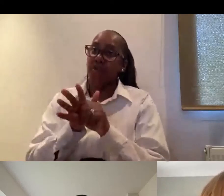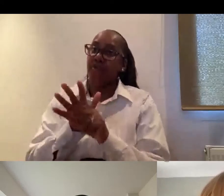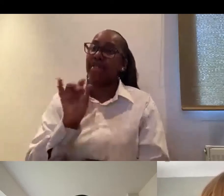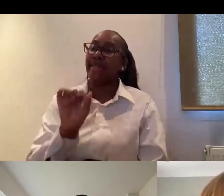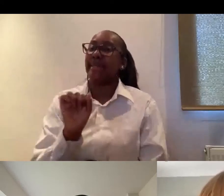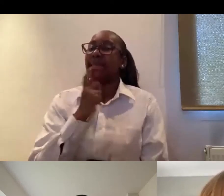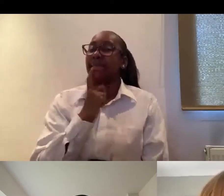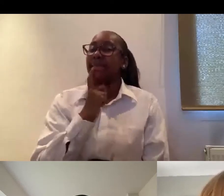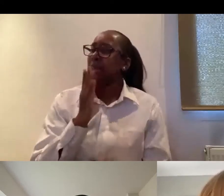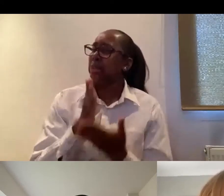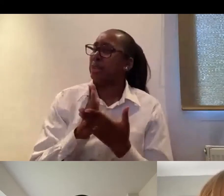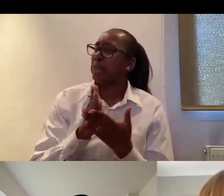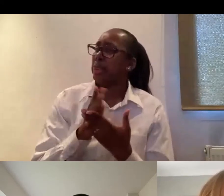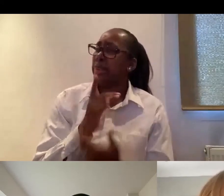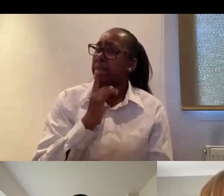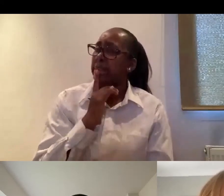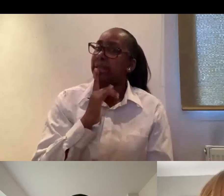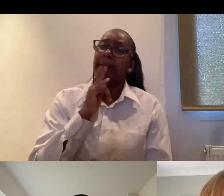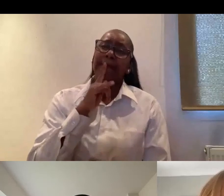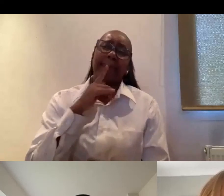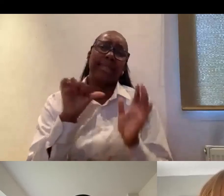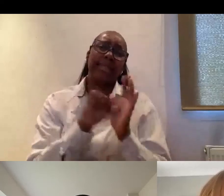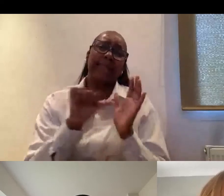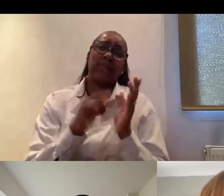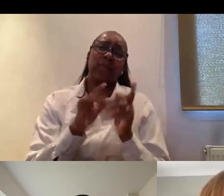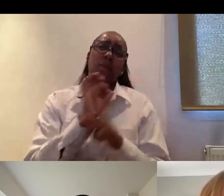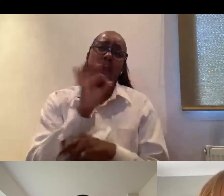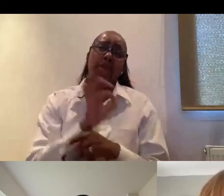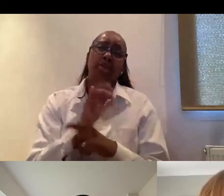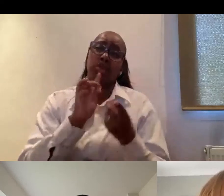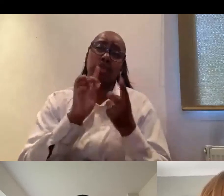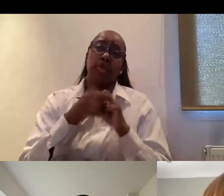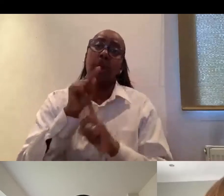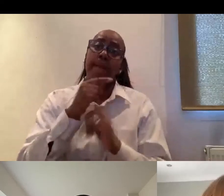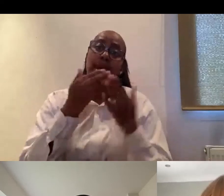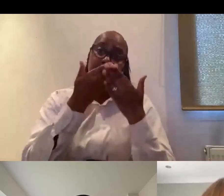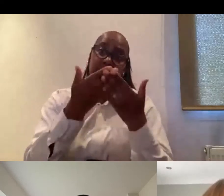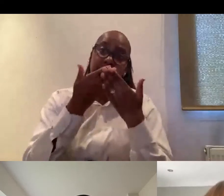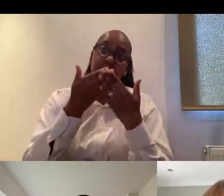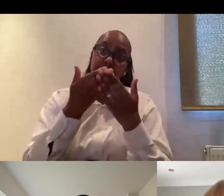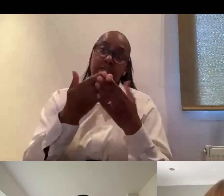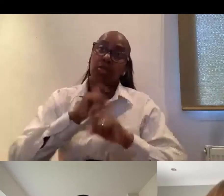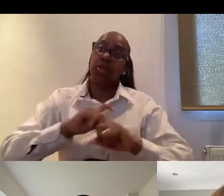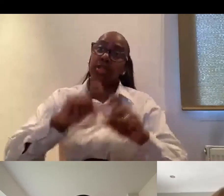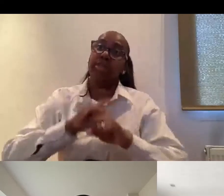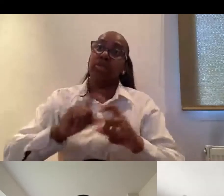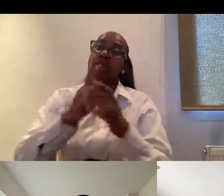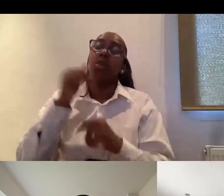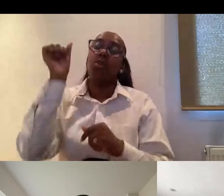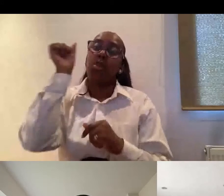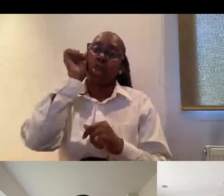So that is a complex question to answer, and certainly studies are still ongoing. What we know